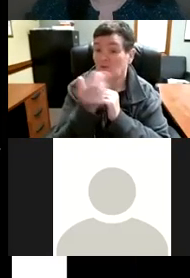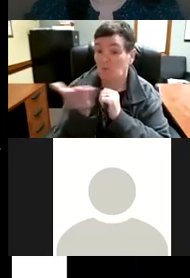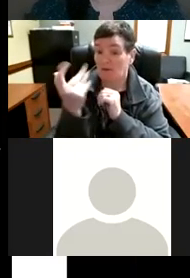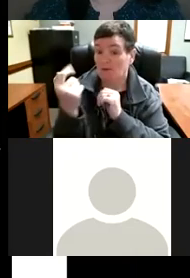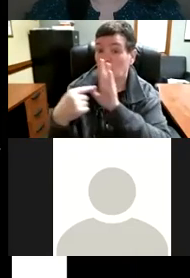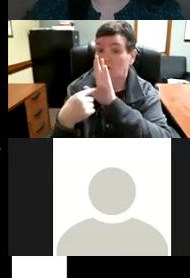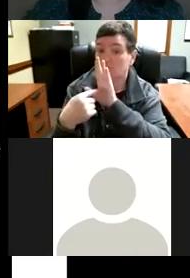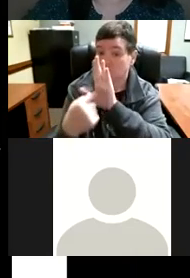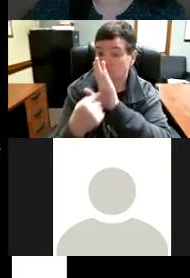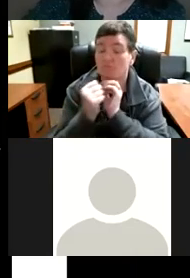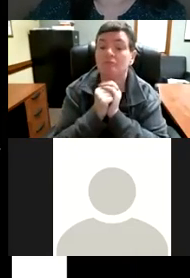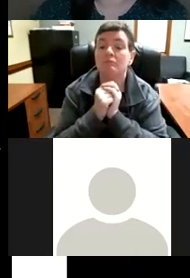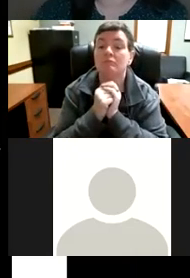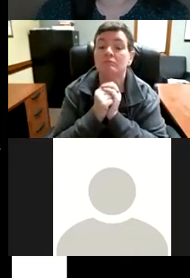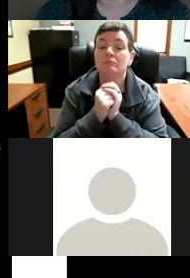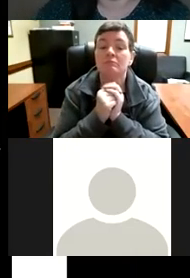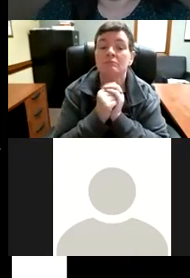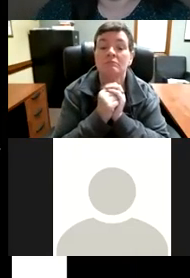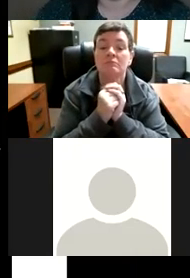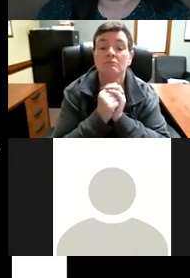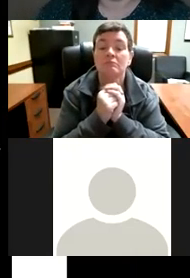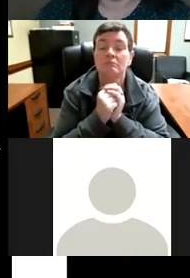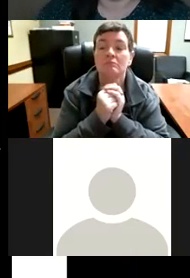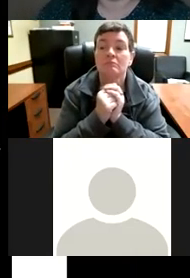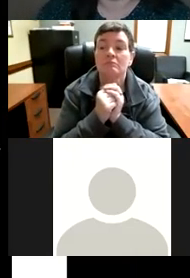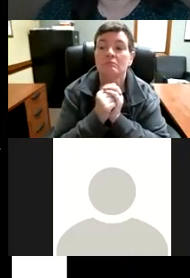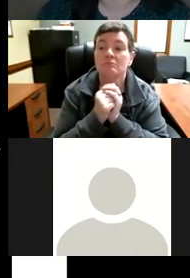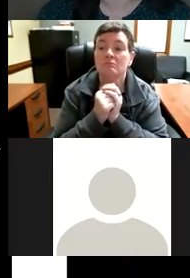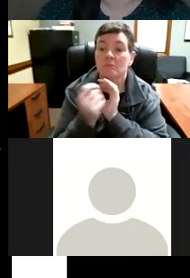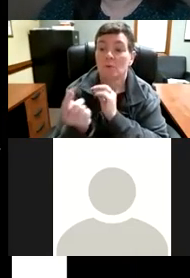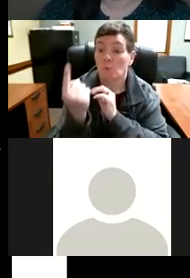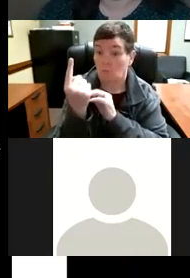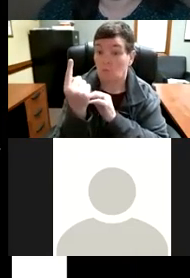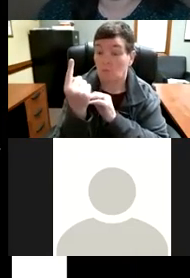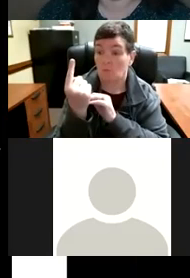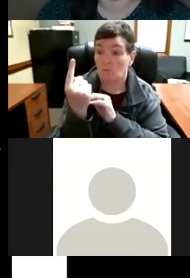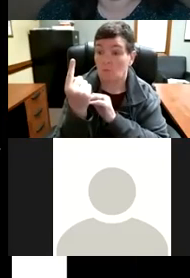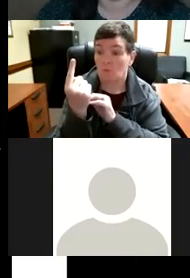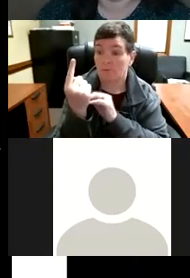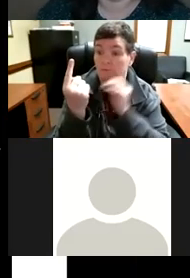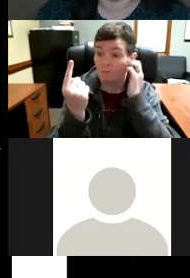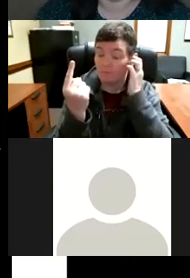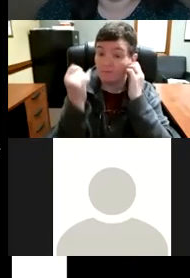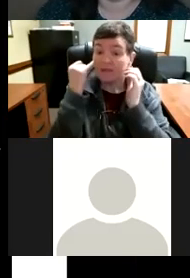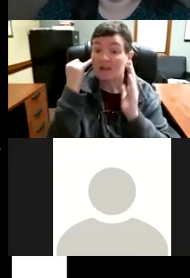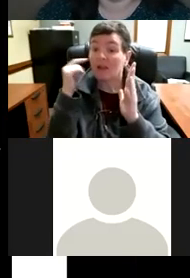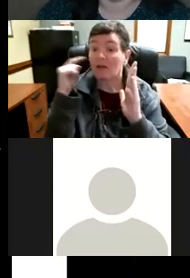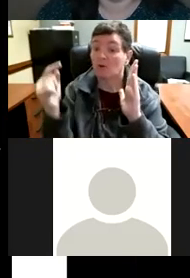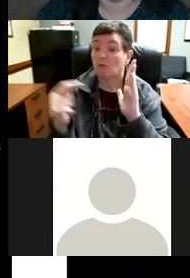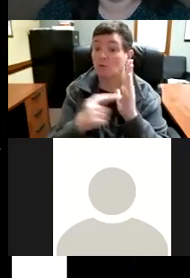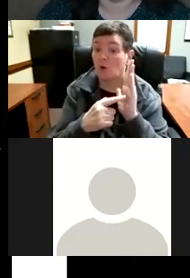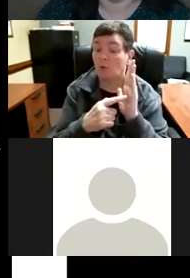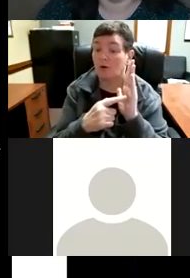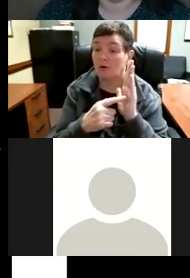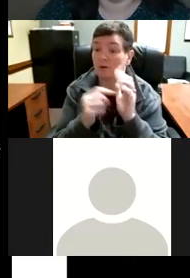to point out in the video. One of them being, if you noticed with some